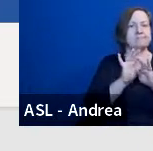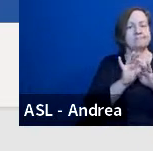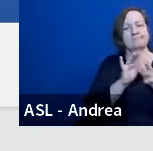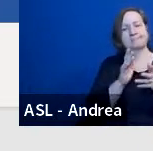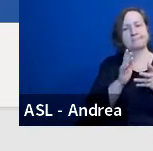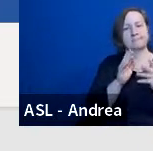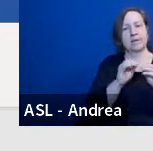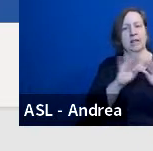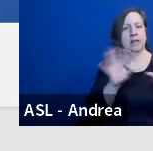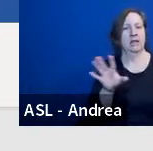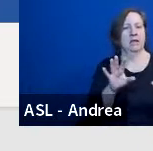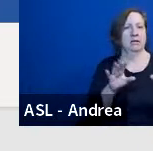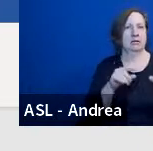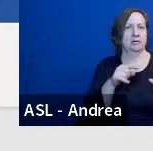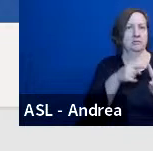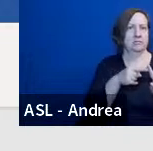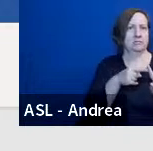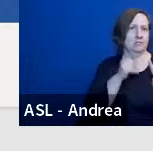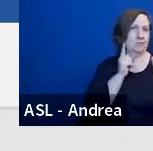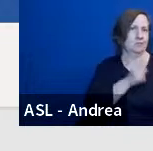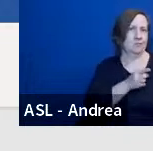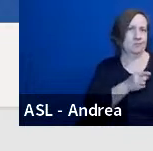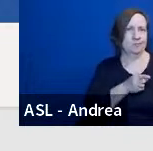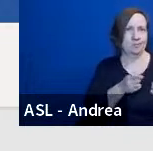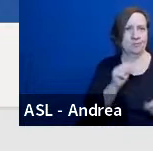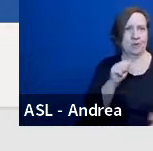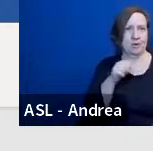KPI. Yeah, absolutely.